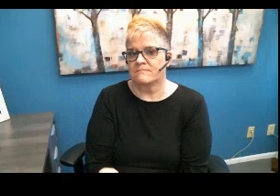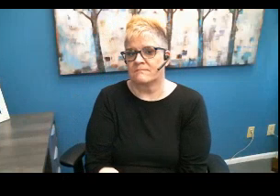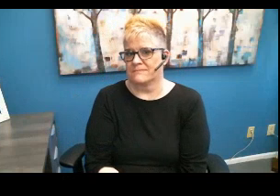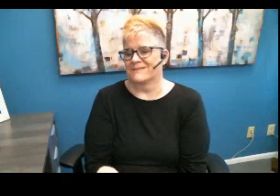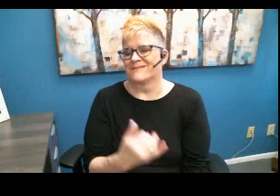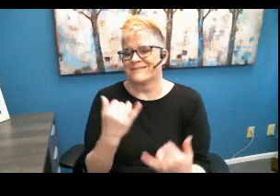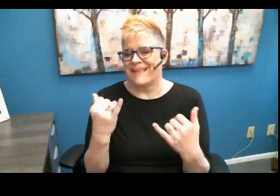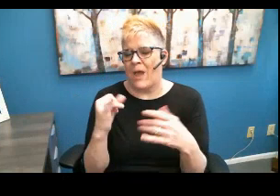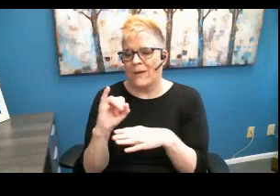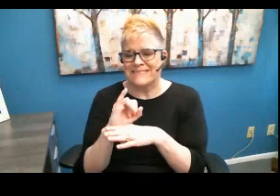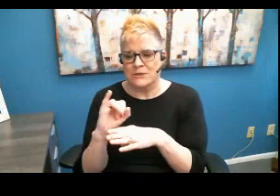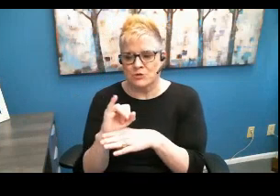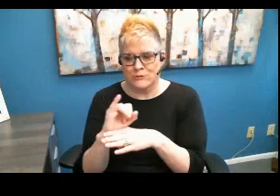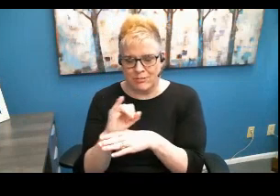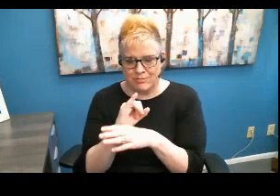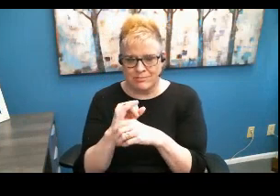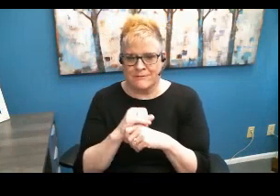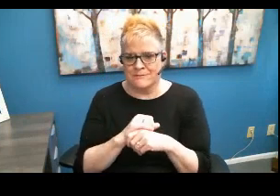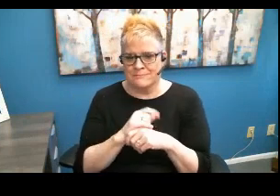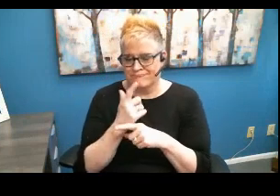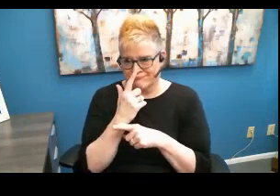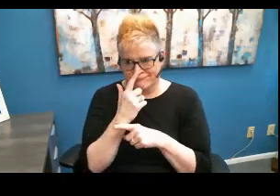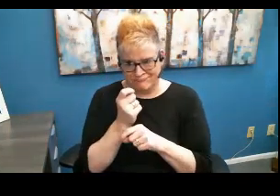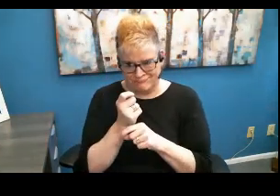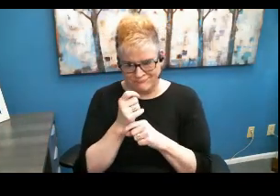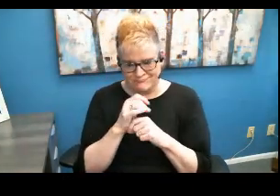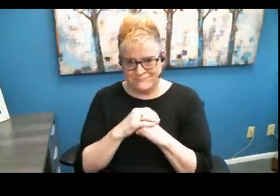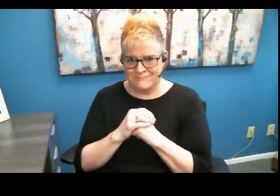customers, and this one's interesting because